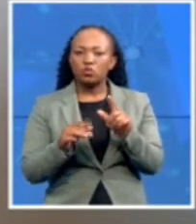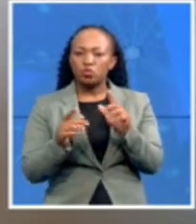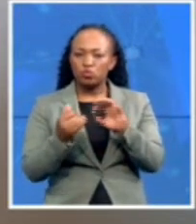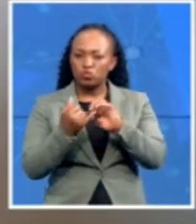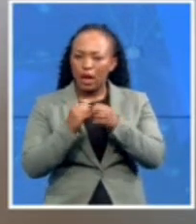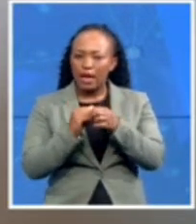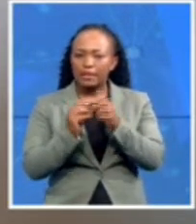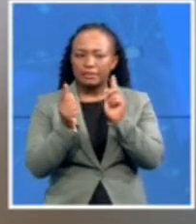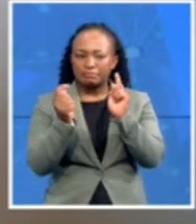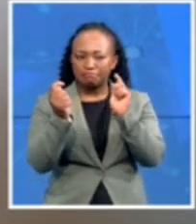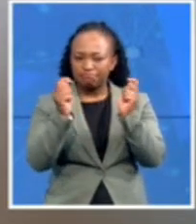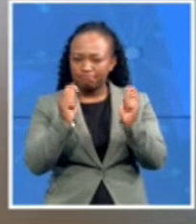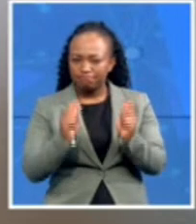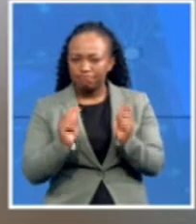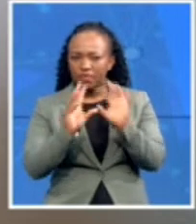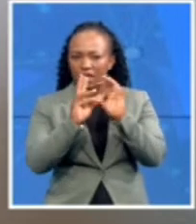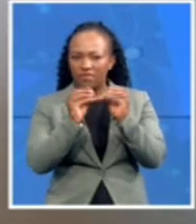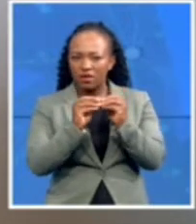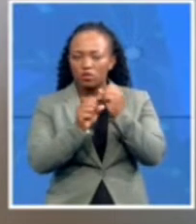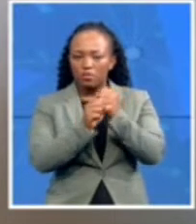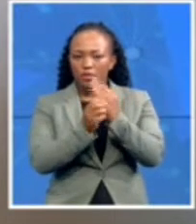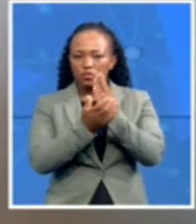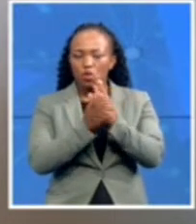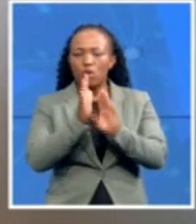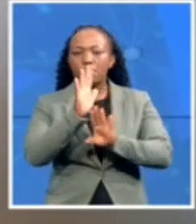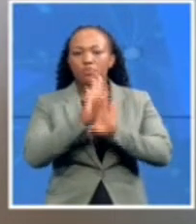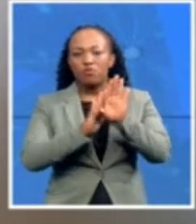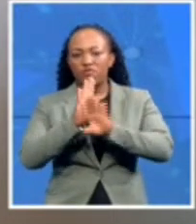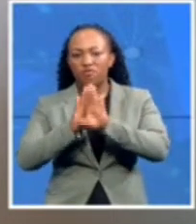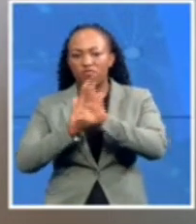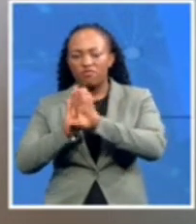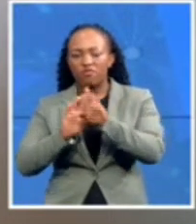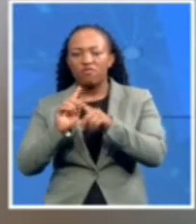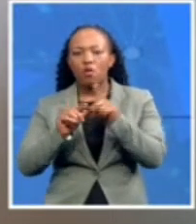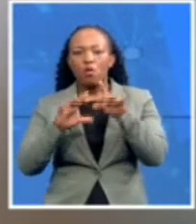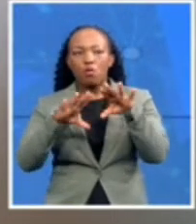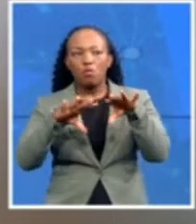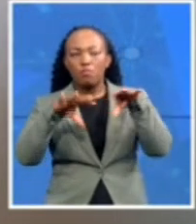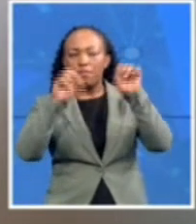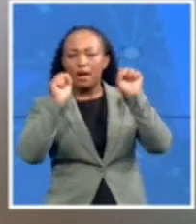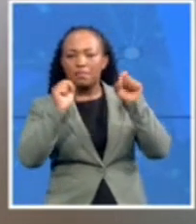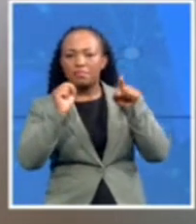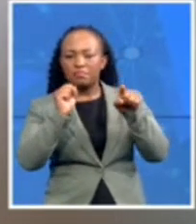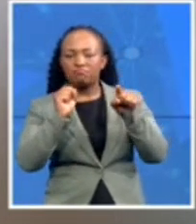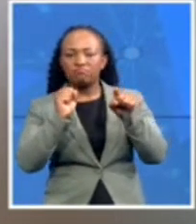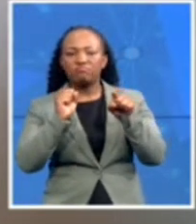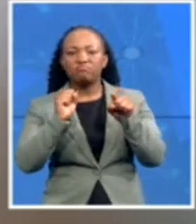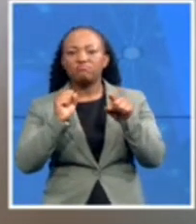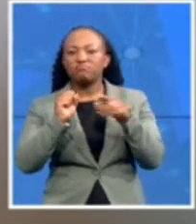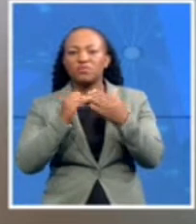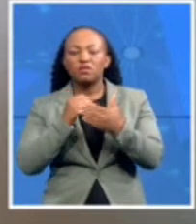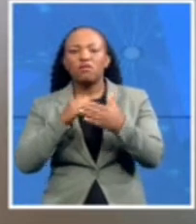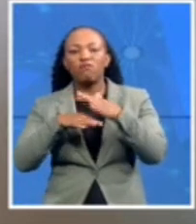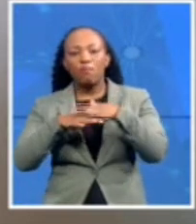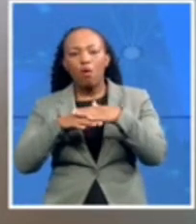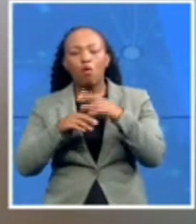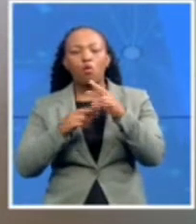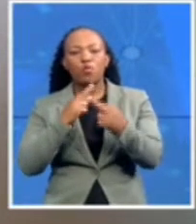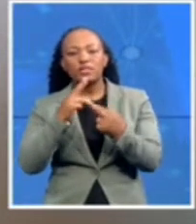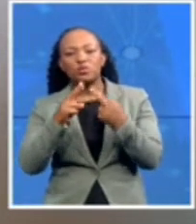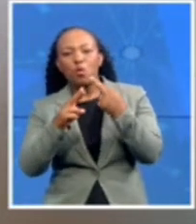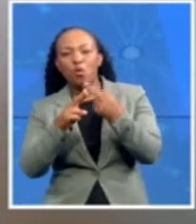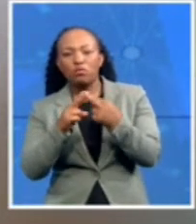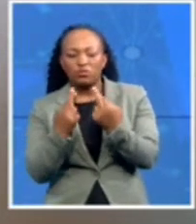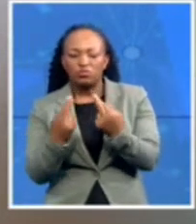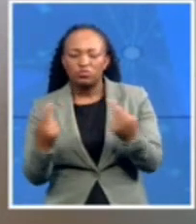the predictability of this outage by deploying extra resources, by investing in training, by